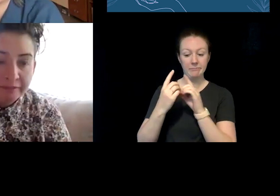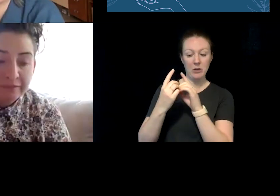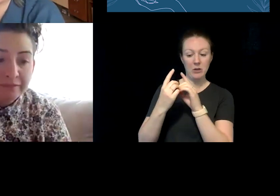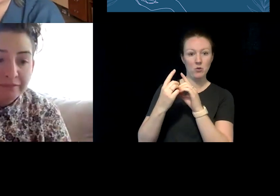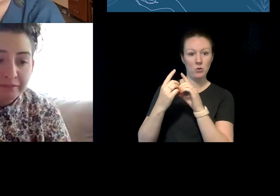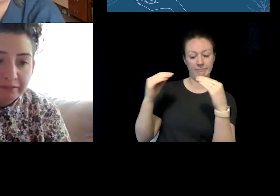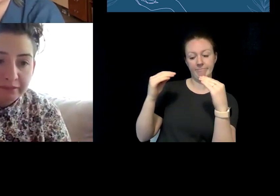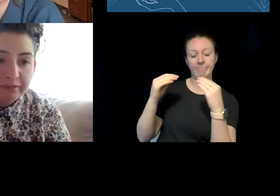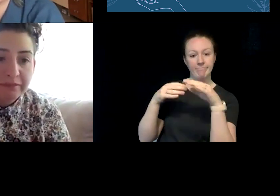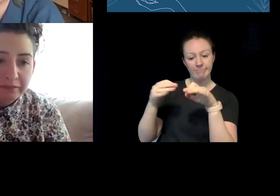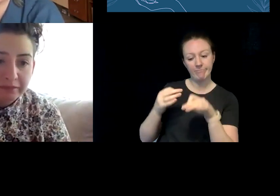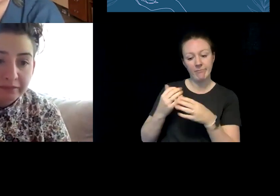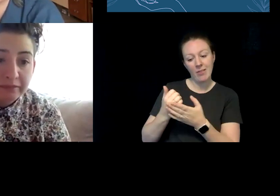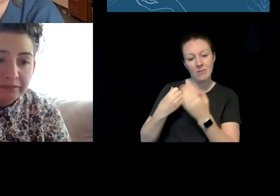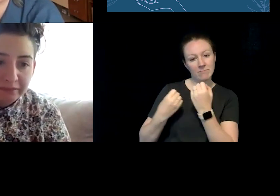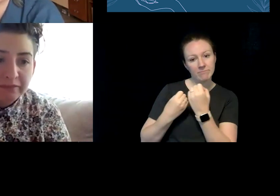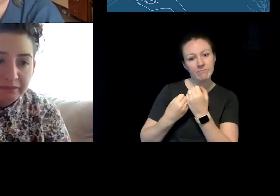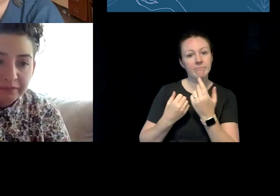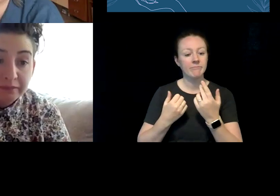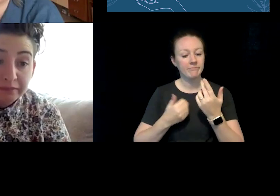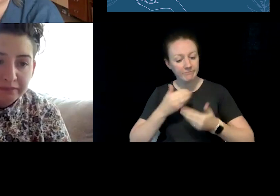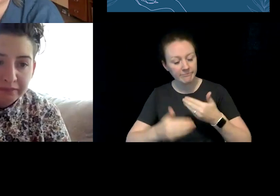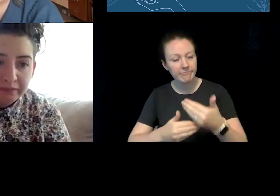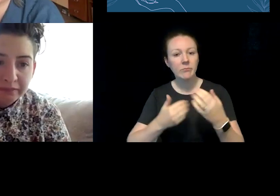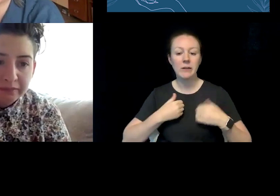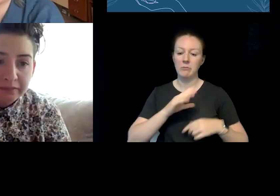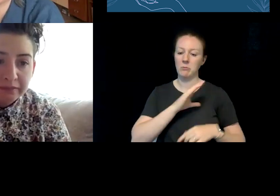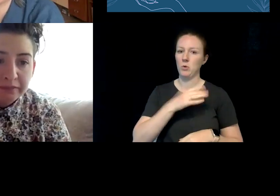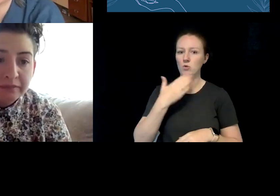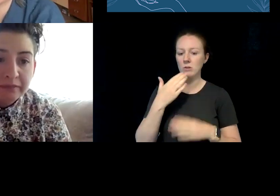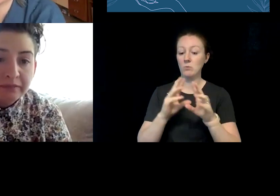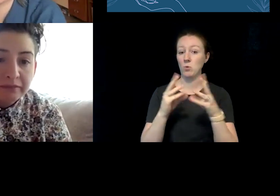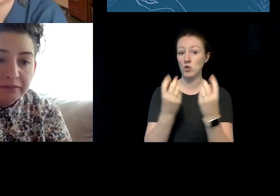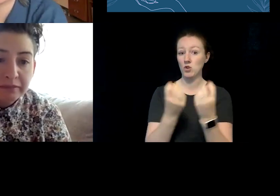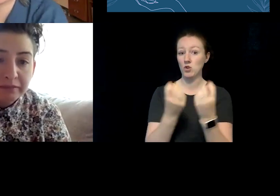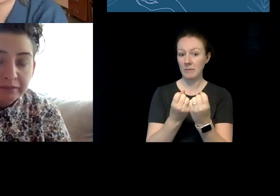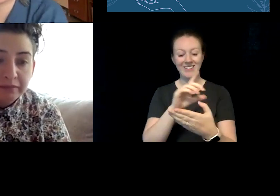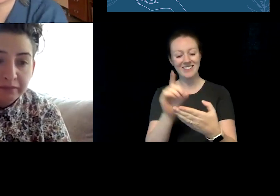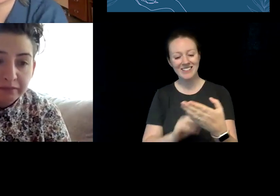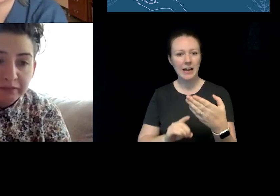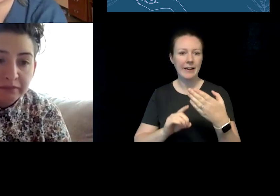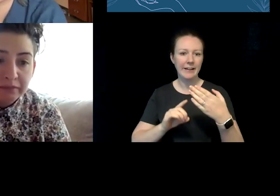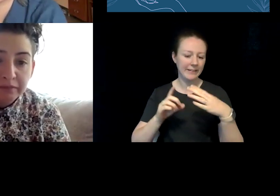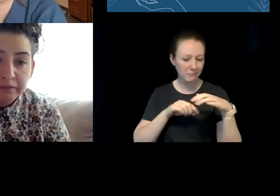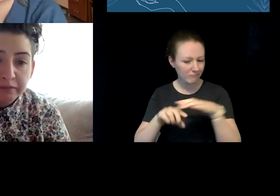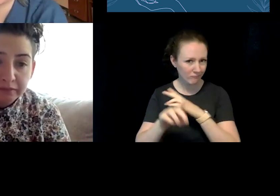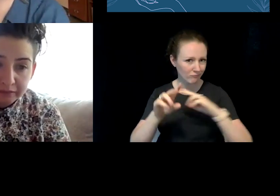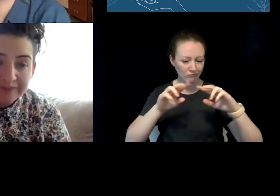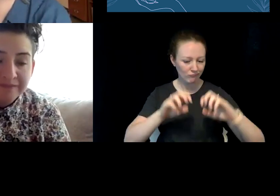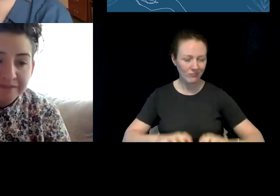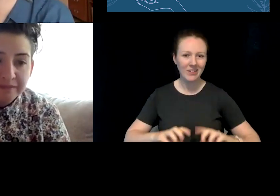big design exploration workshop where we just like Derek said, we just